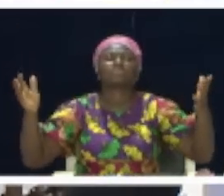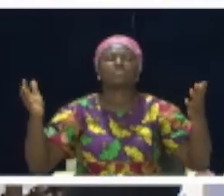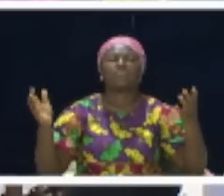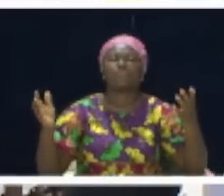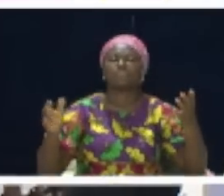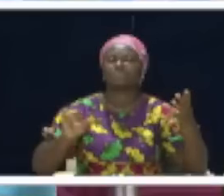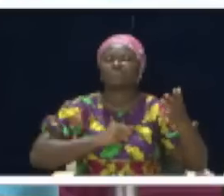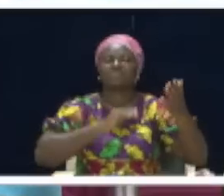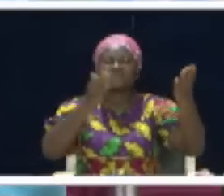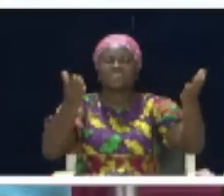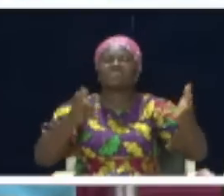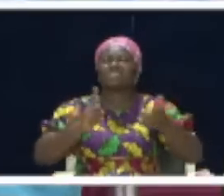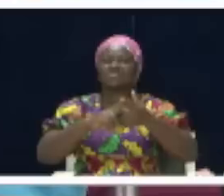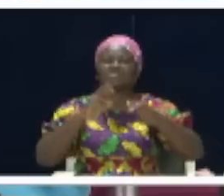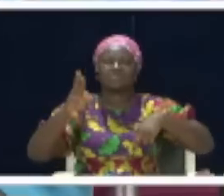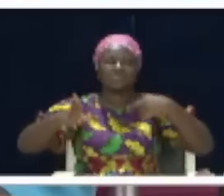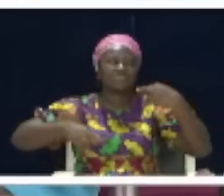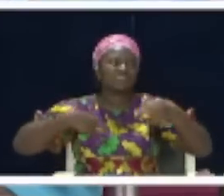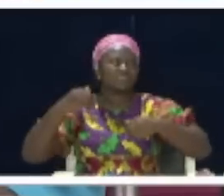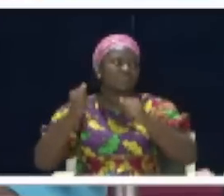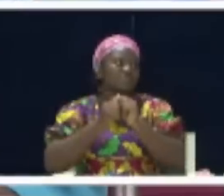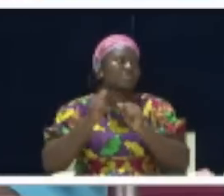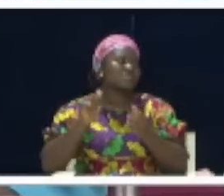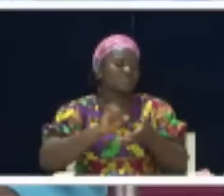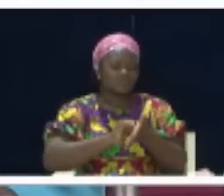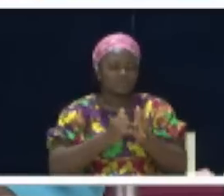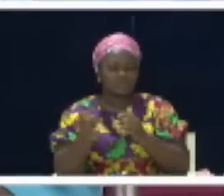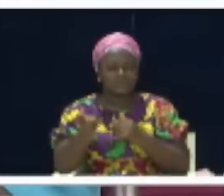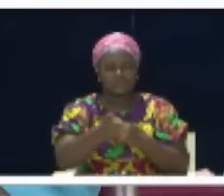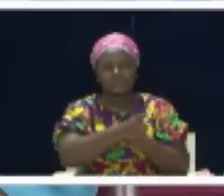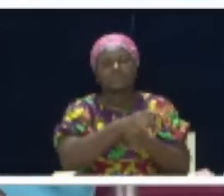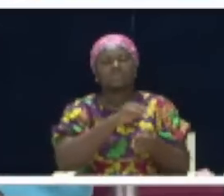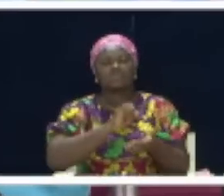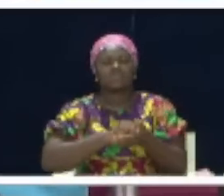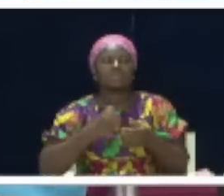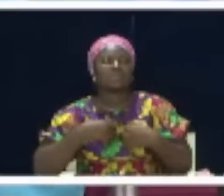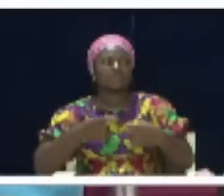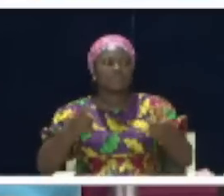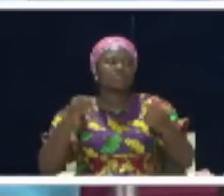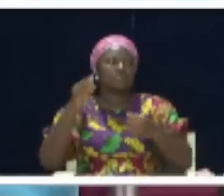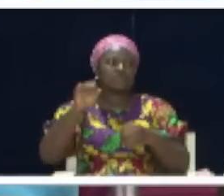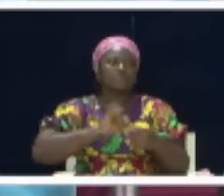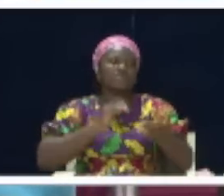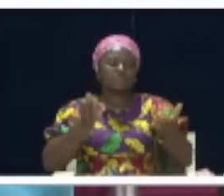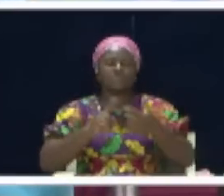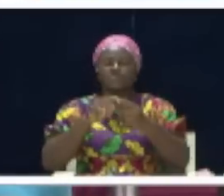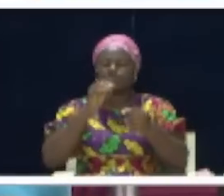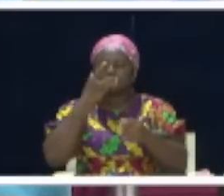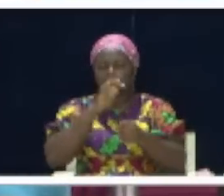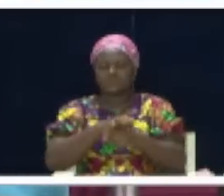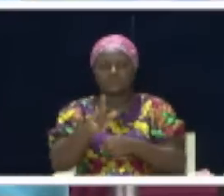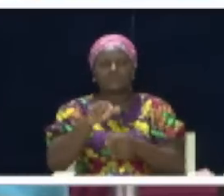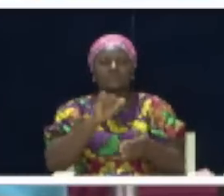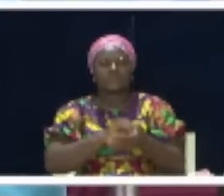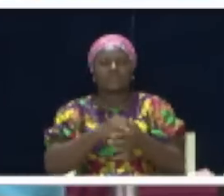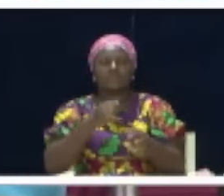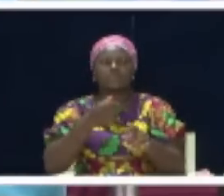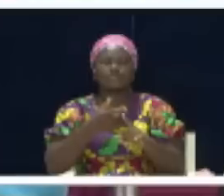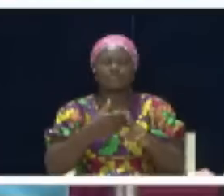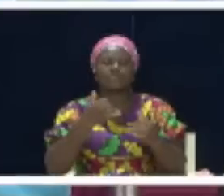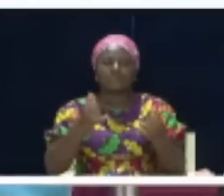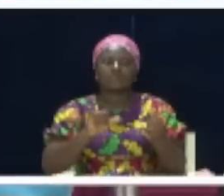Now, I want to rejoice with those of you who have come forward. I want to promise you that by the grace of God, from now on, I'll be praying for